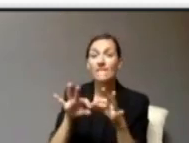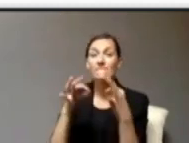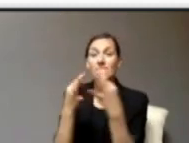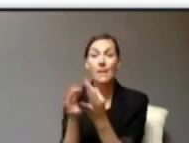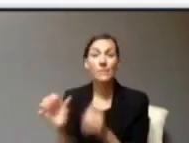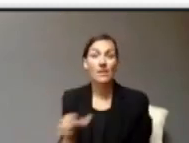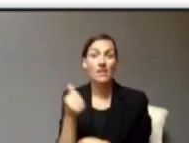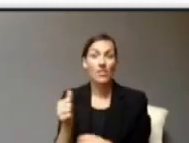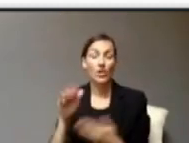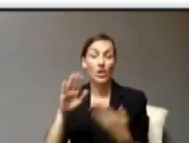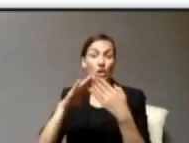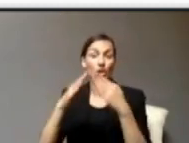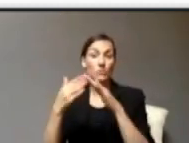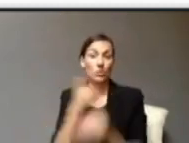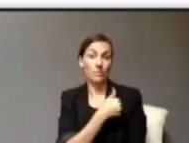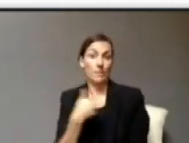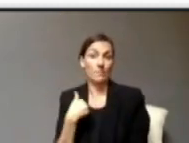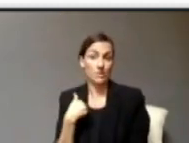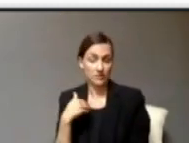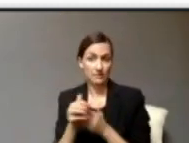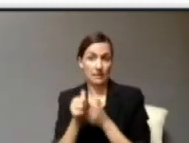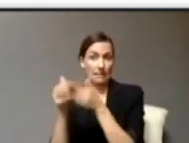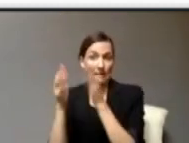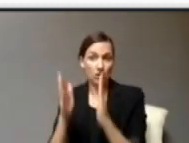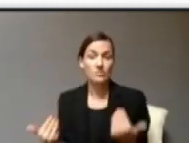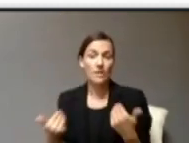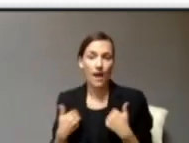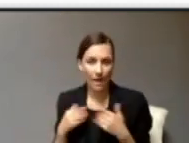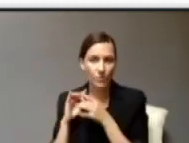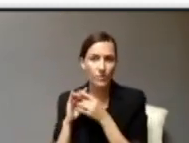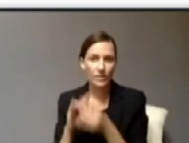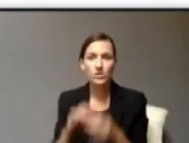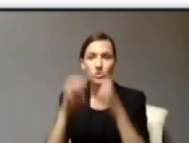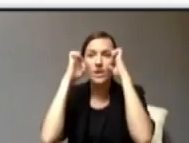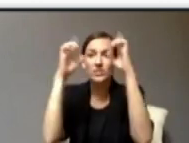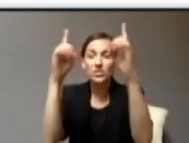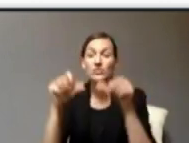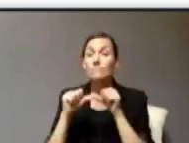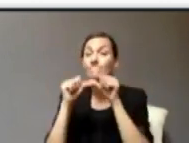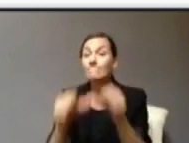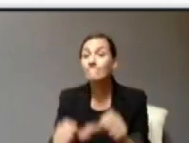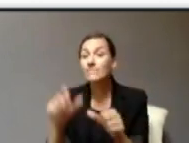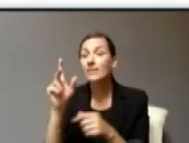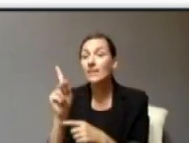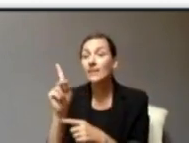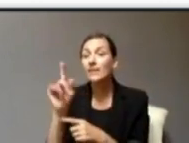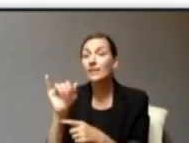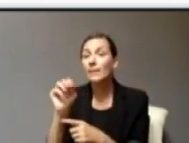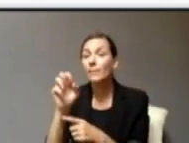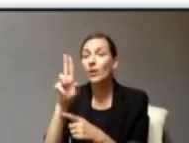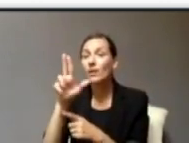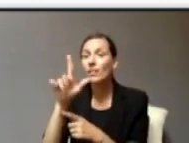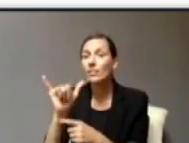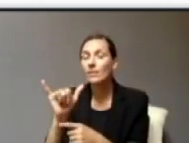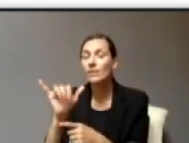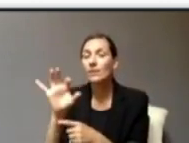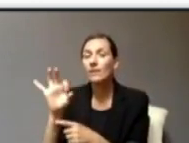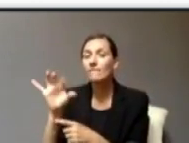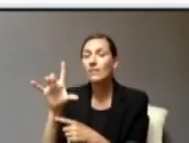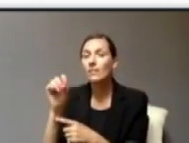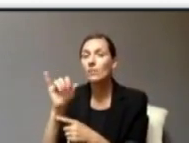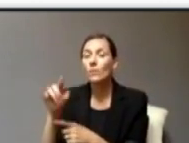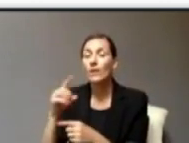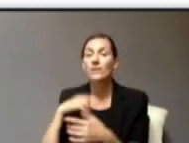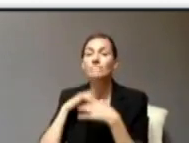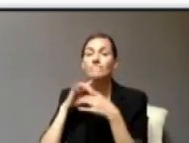around education. So we want to make sure that you stay tuned for Kimberly Boyd before we go into our 12 o'clock program around a